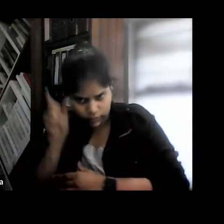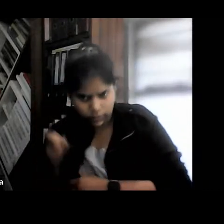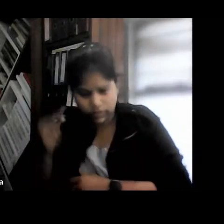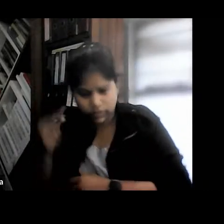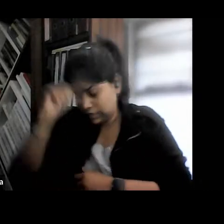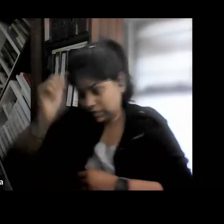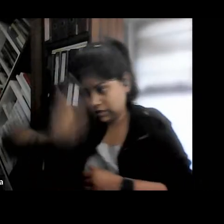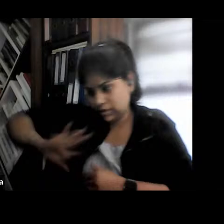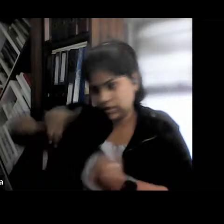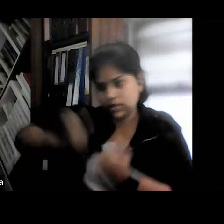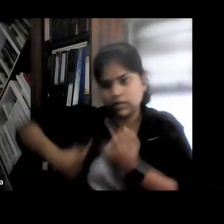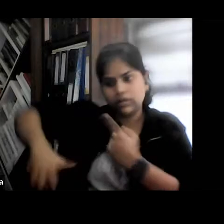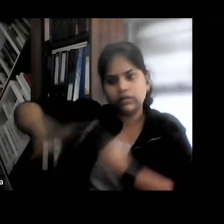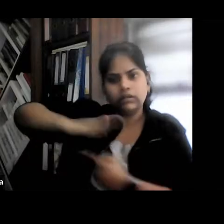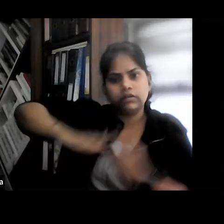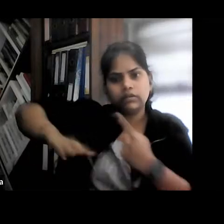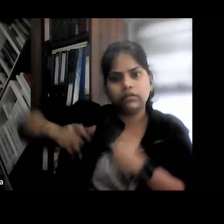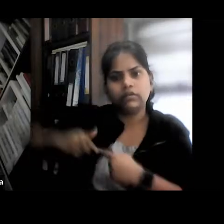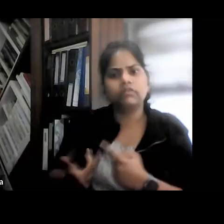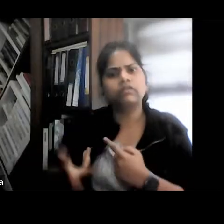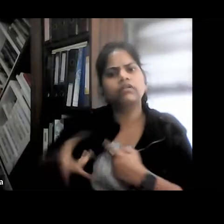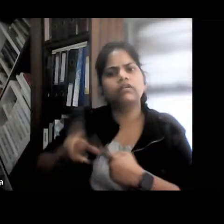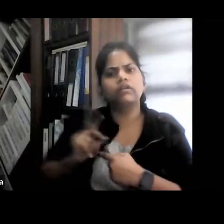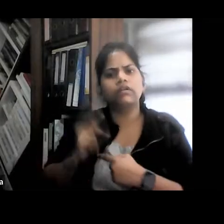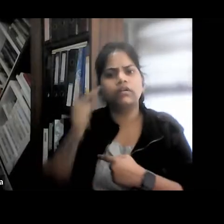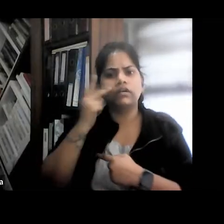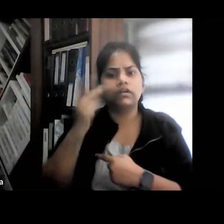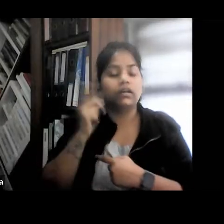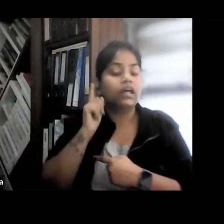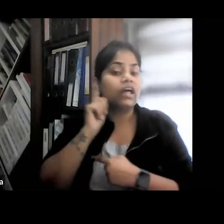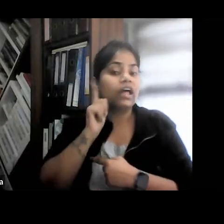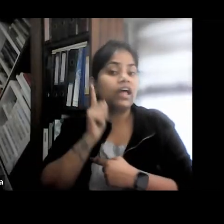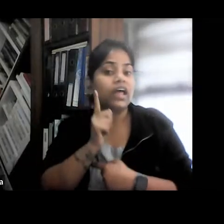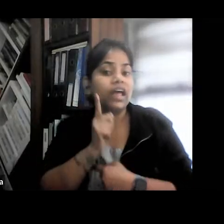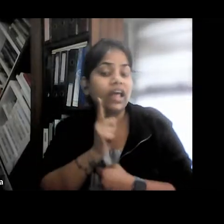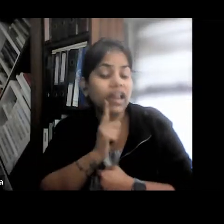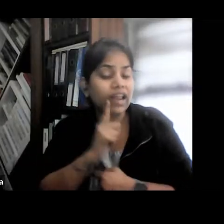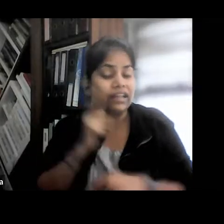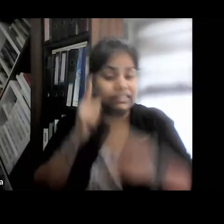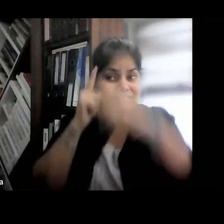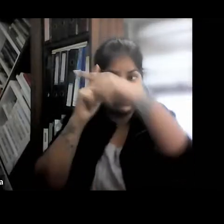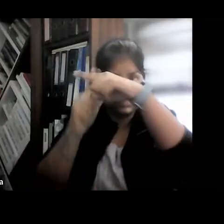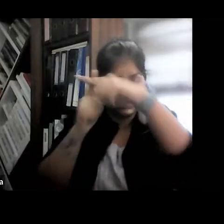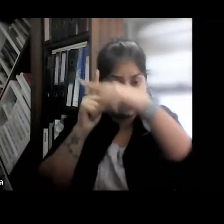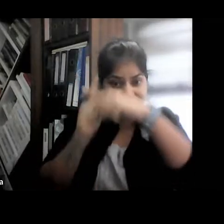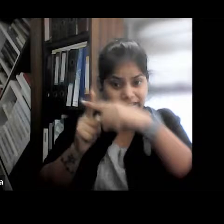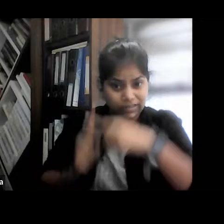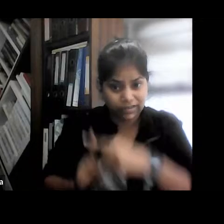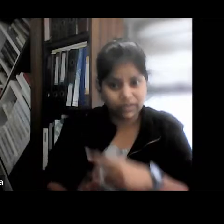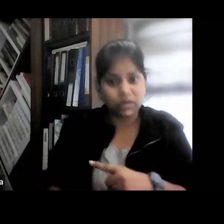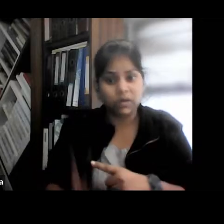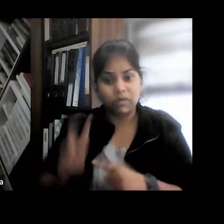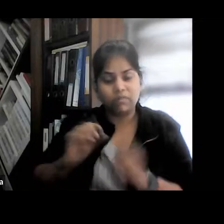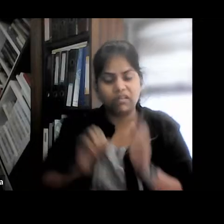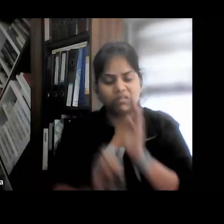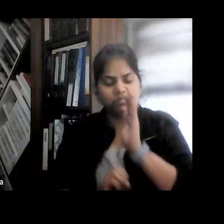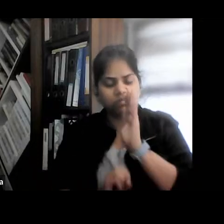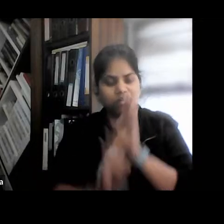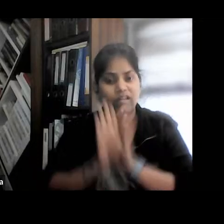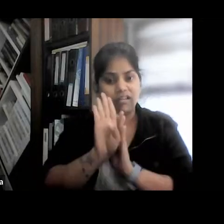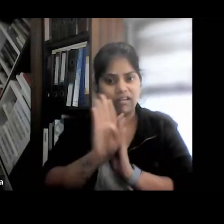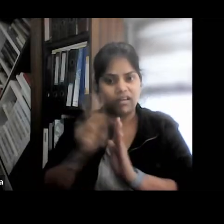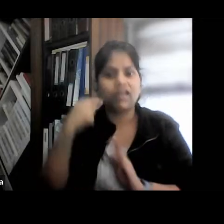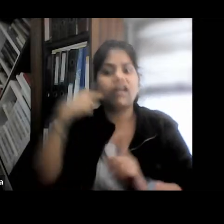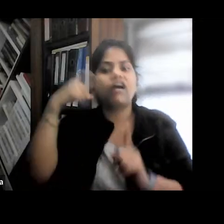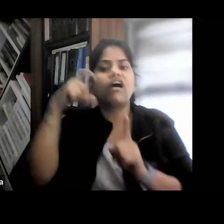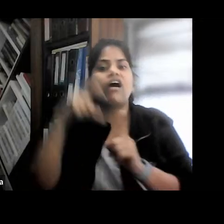are replaced with the idea of deafness as a positive, creative, and value-enhancing experience and identity. At